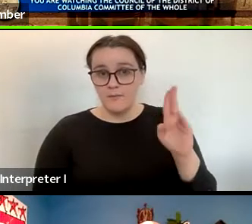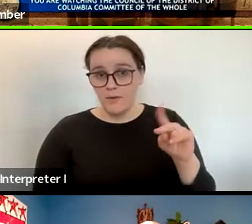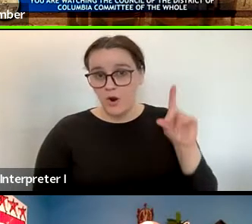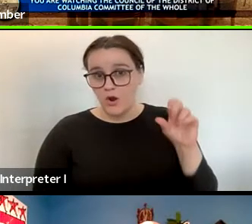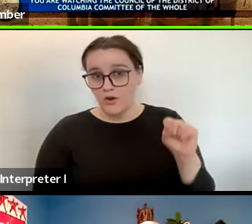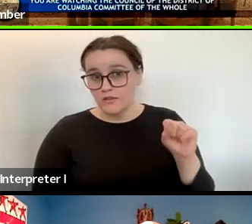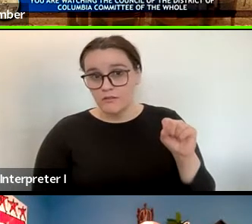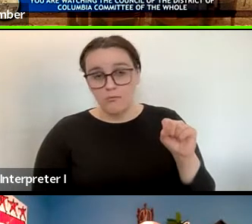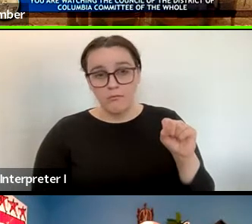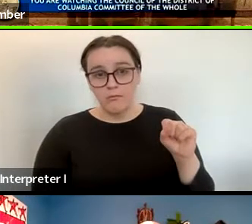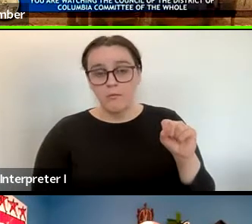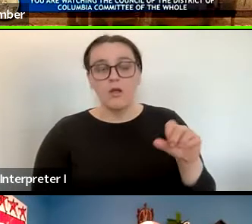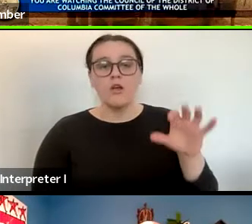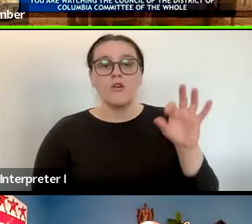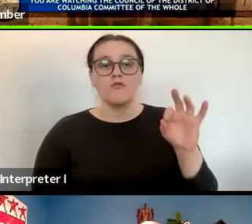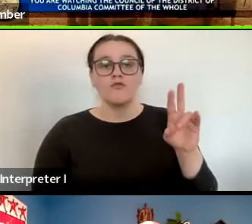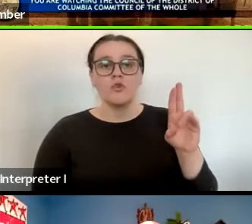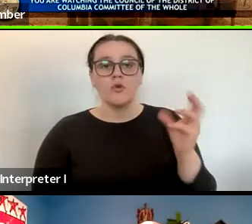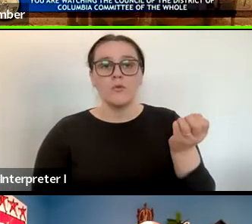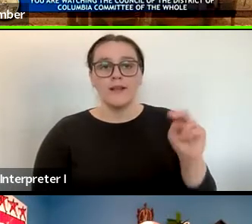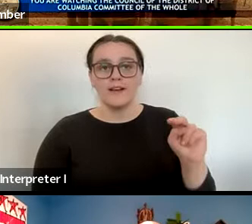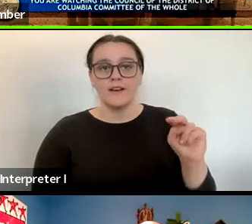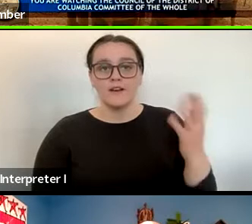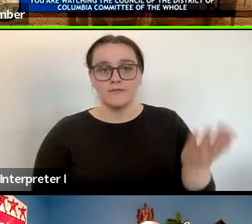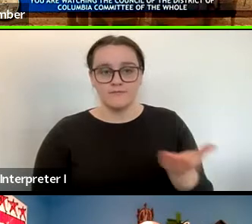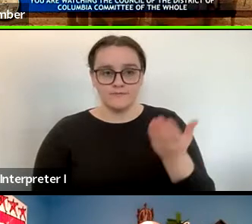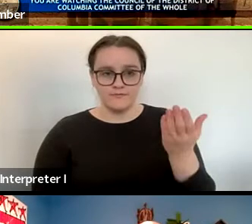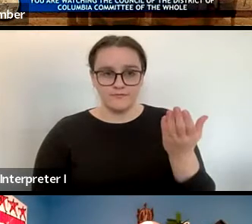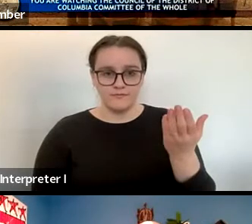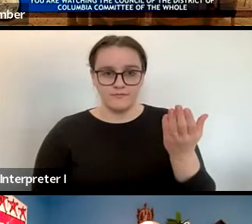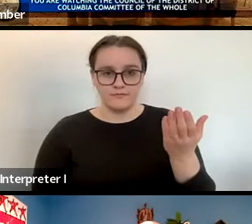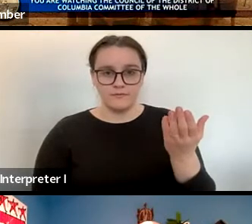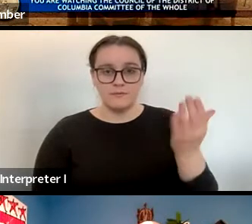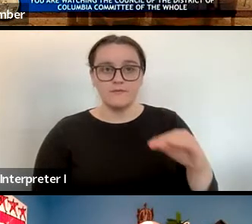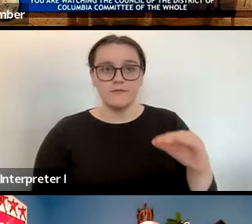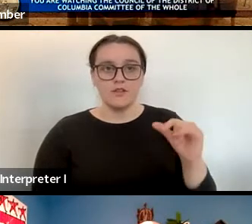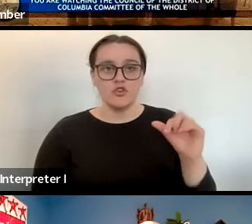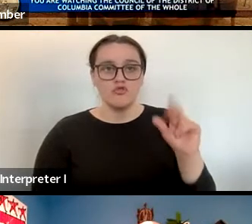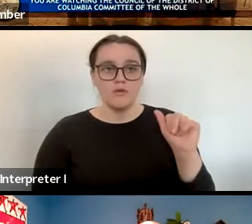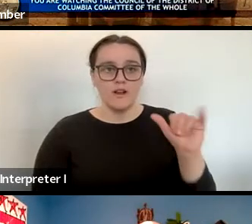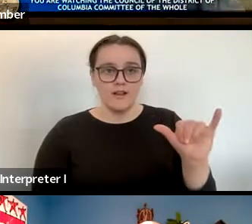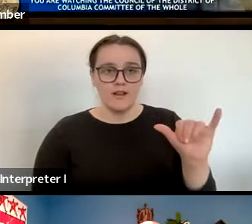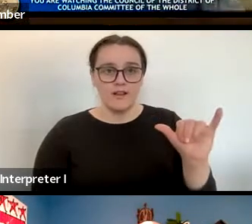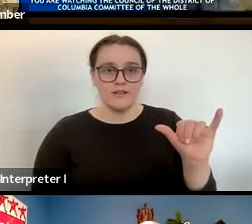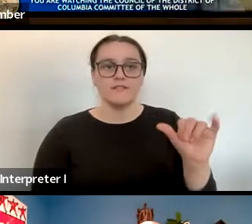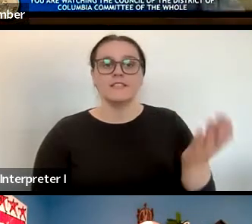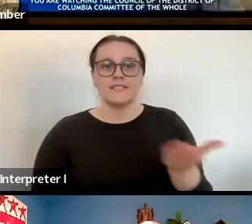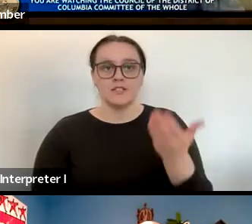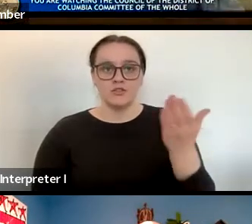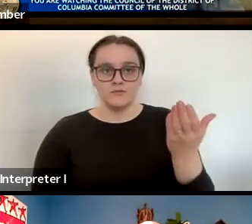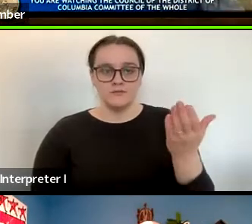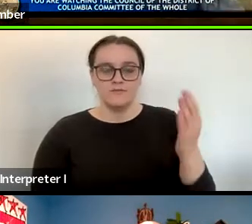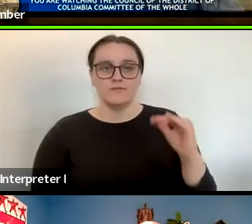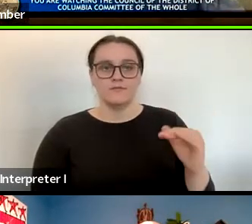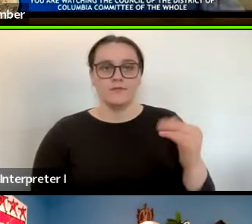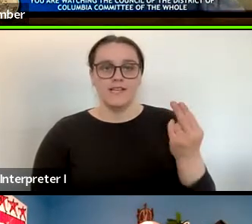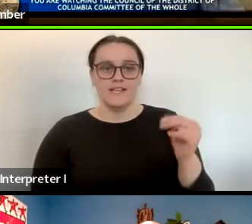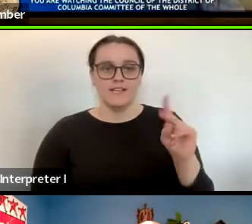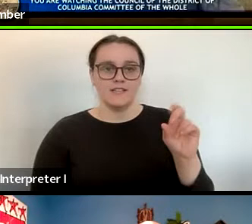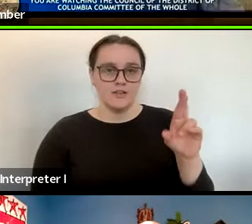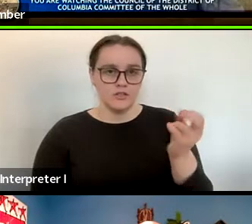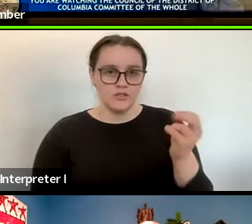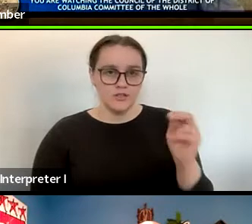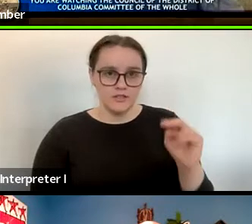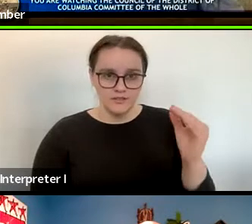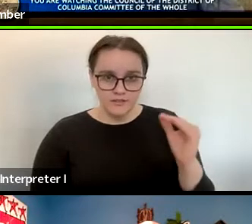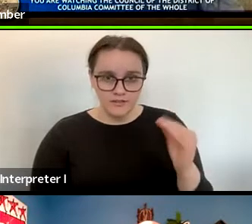Bonds. Councilmember Fruman. Present. Councilmember Gray. Here. Councilmember Henderson. Here. Councilmember